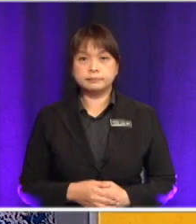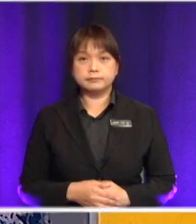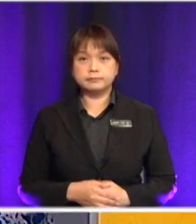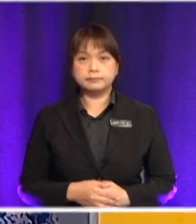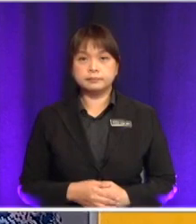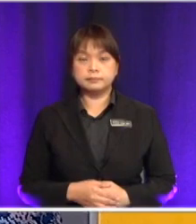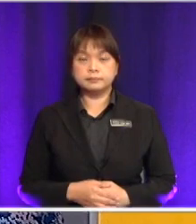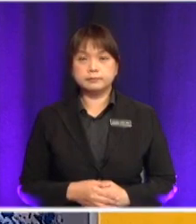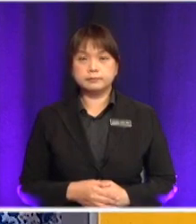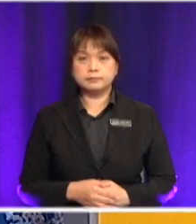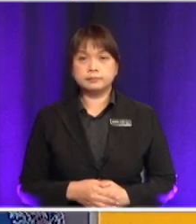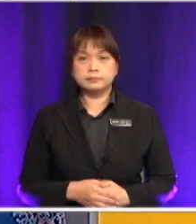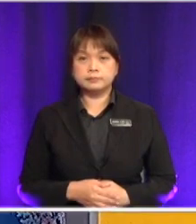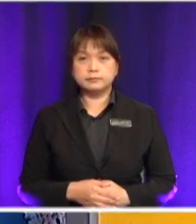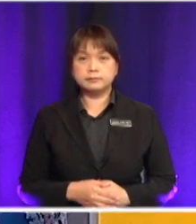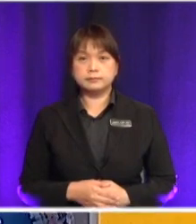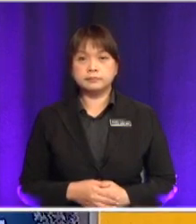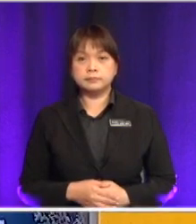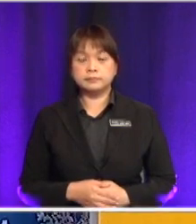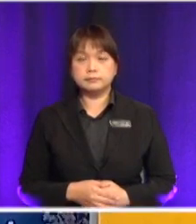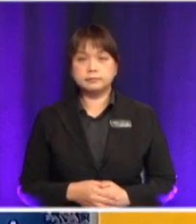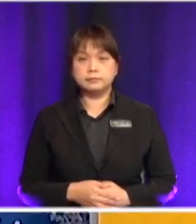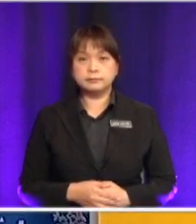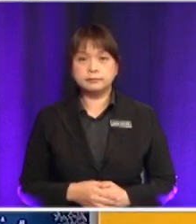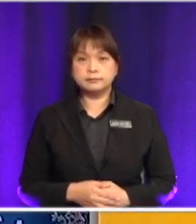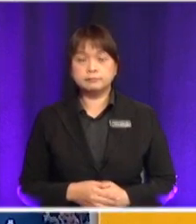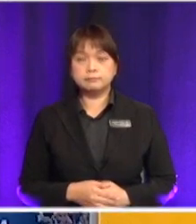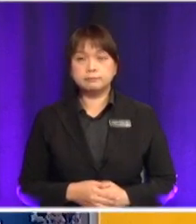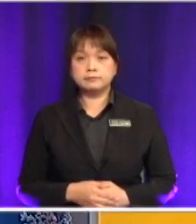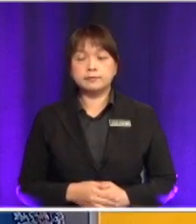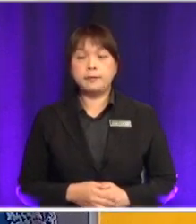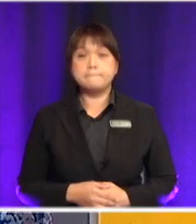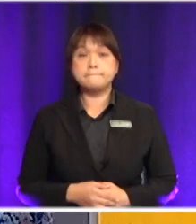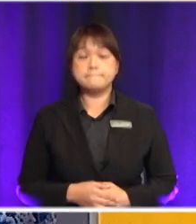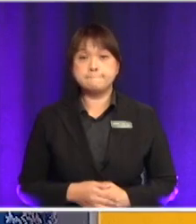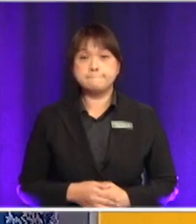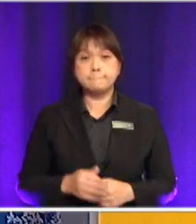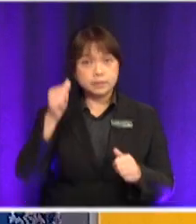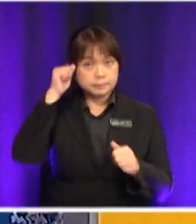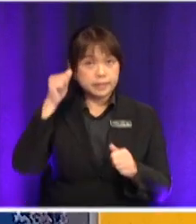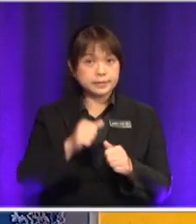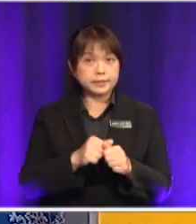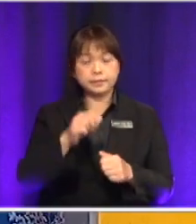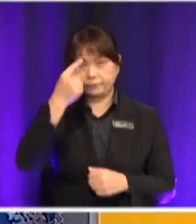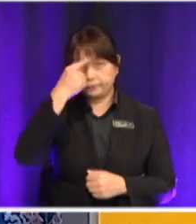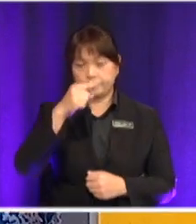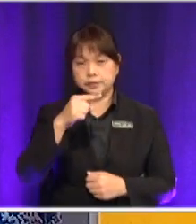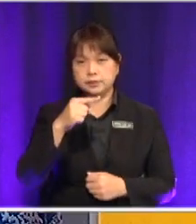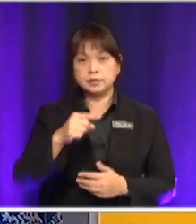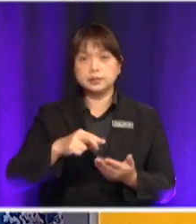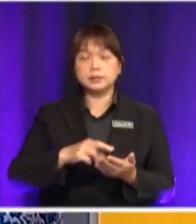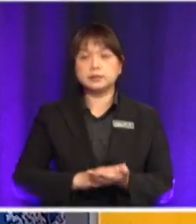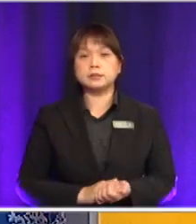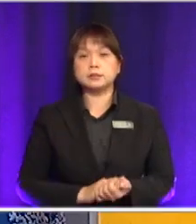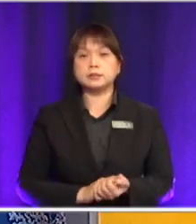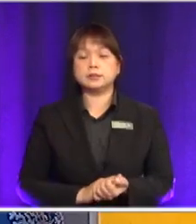the word in the text itself. So this is another reminder for all pupils. Don't just rely on the